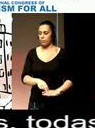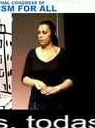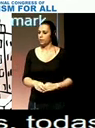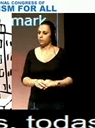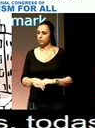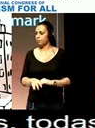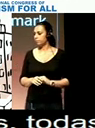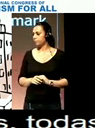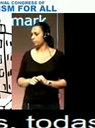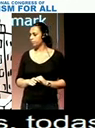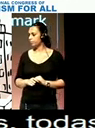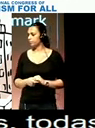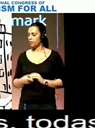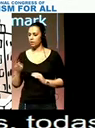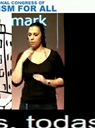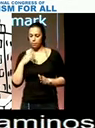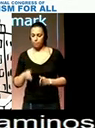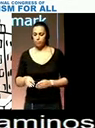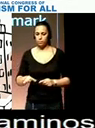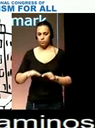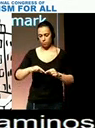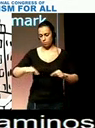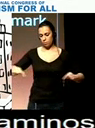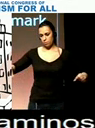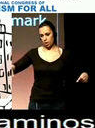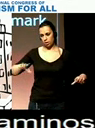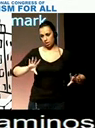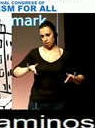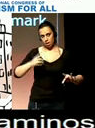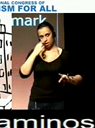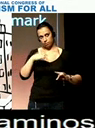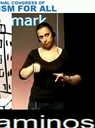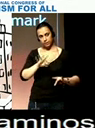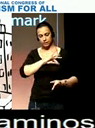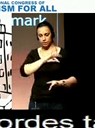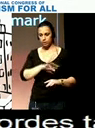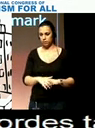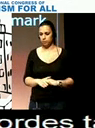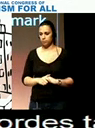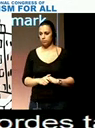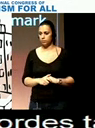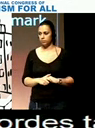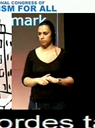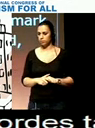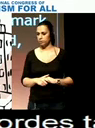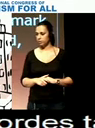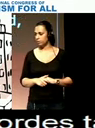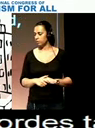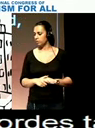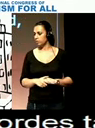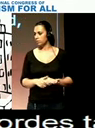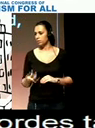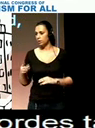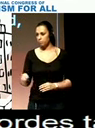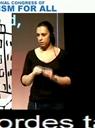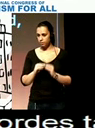Lifts were added where necessary, and escalators were installed. Also, the surrounding pavements and access routes were